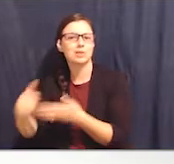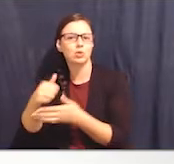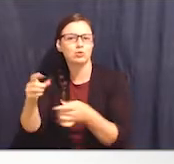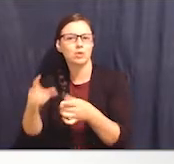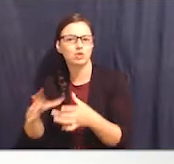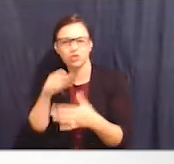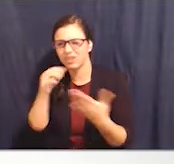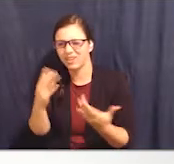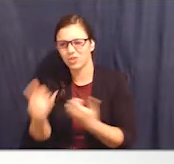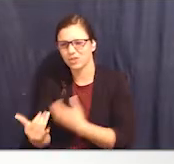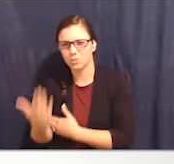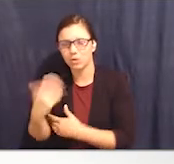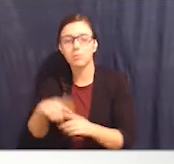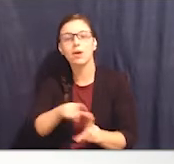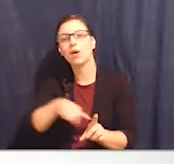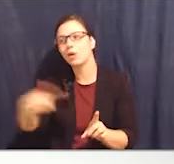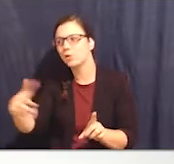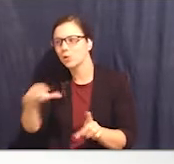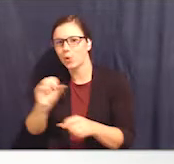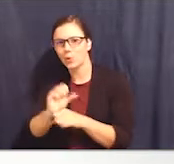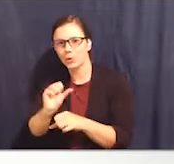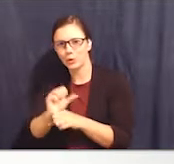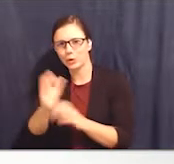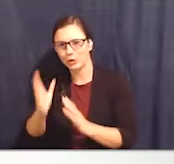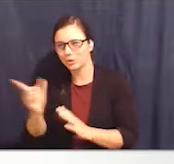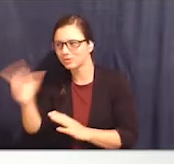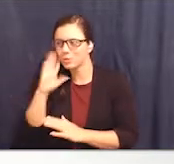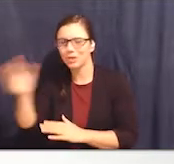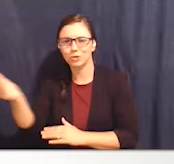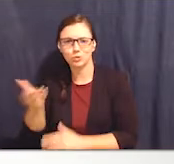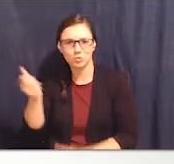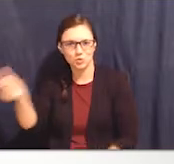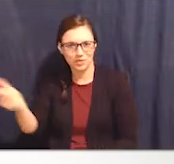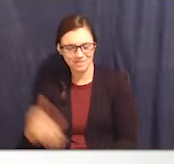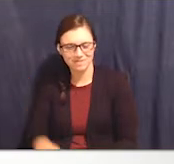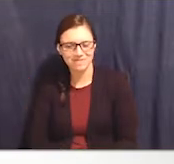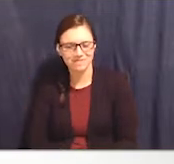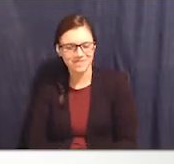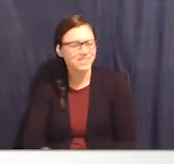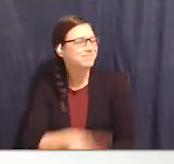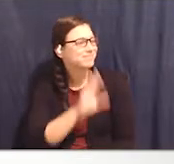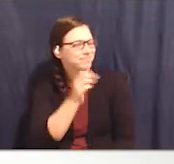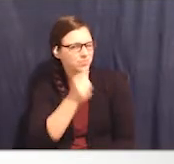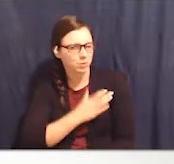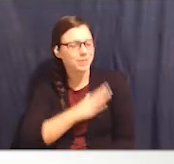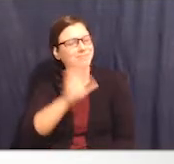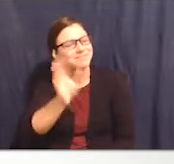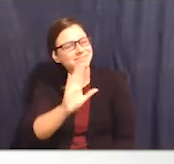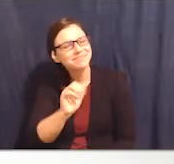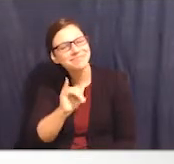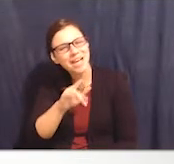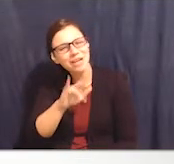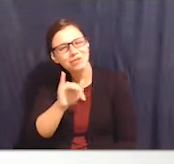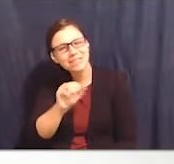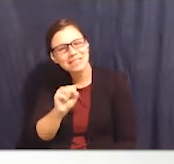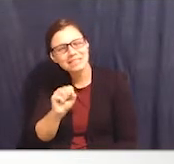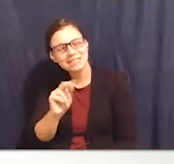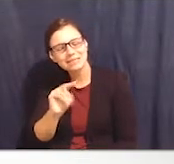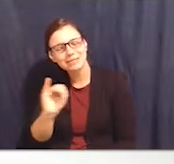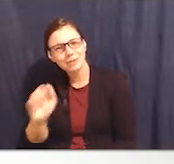legislation very closely because we were created by legislation. And the term Florida Post-Secondary